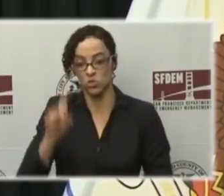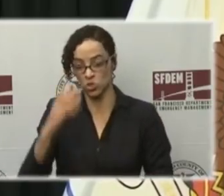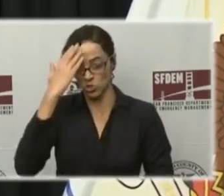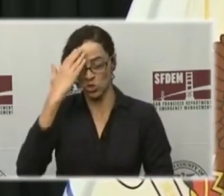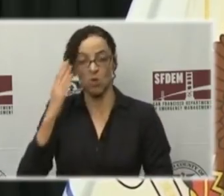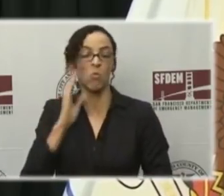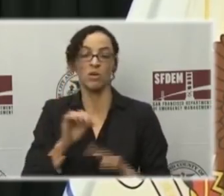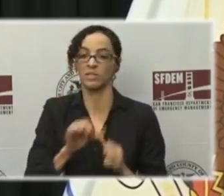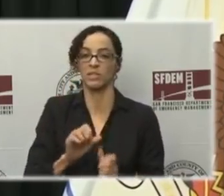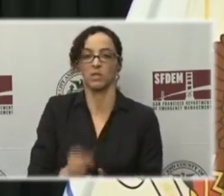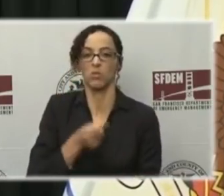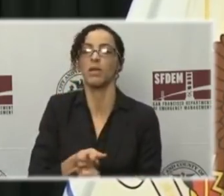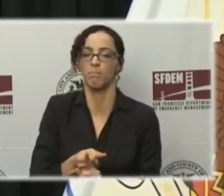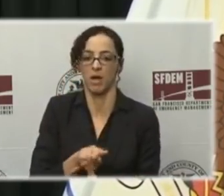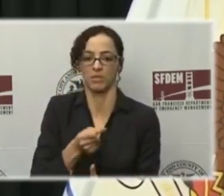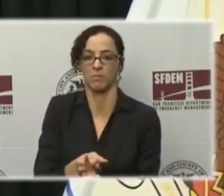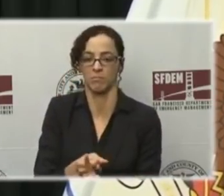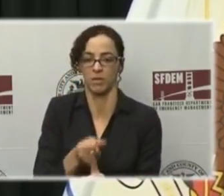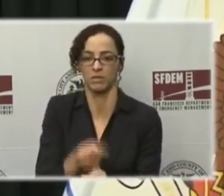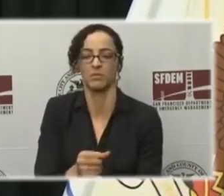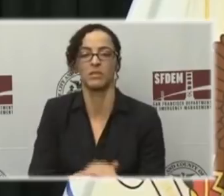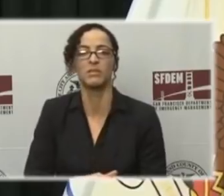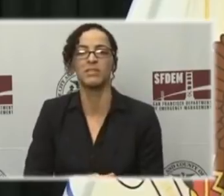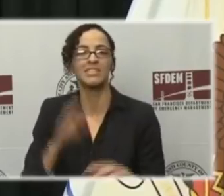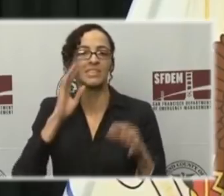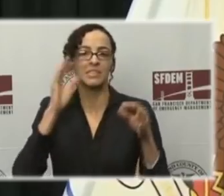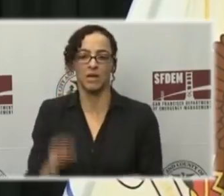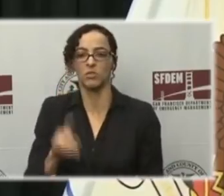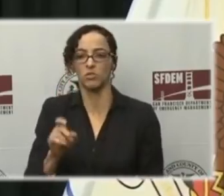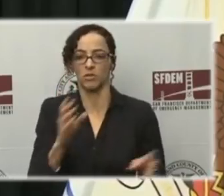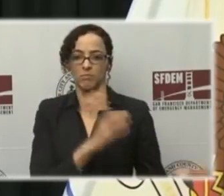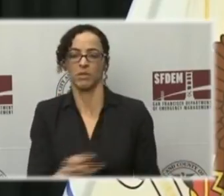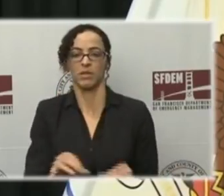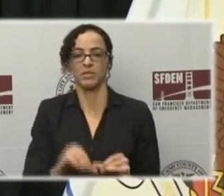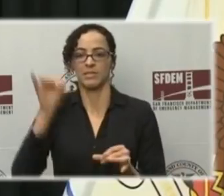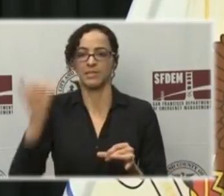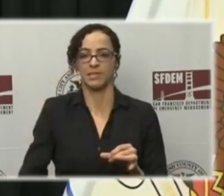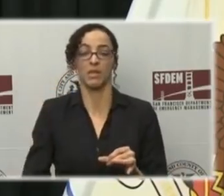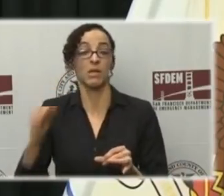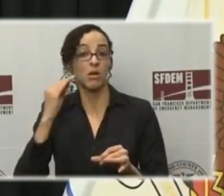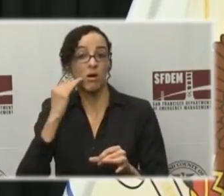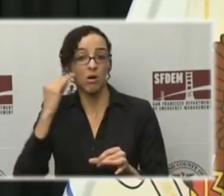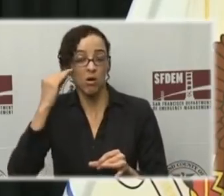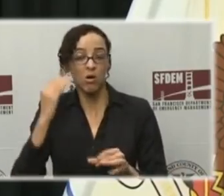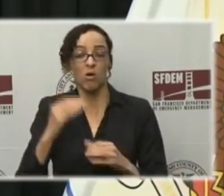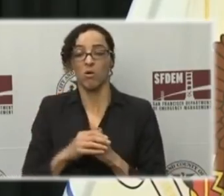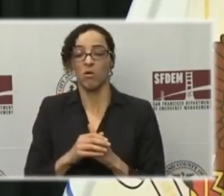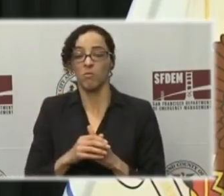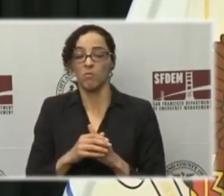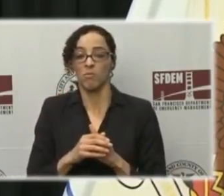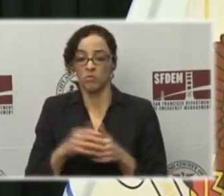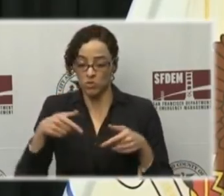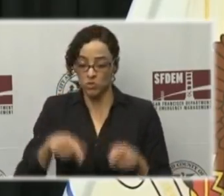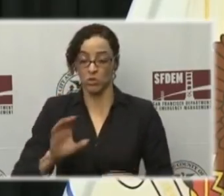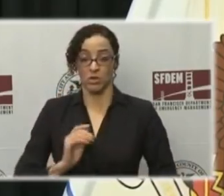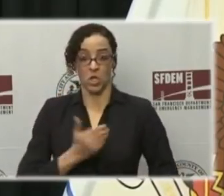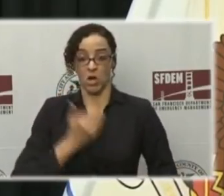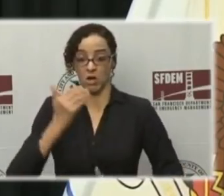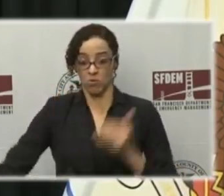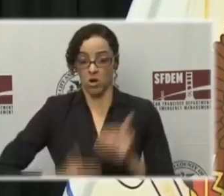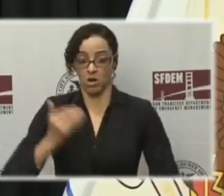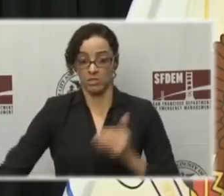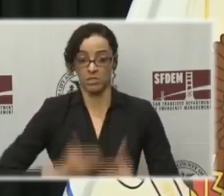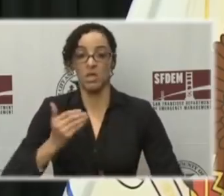definitely plan to stay at home, and this process and what we're doing here will